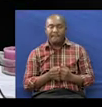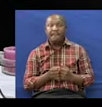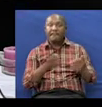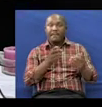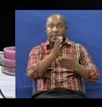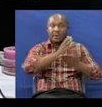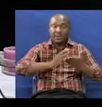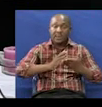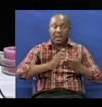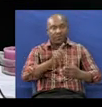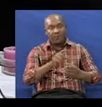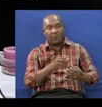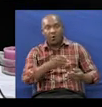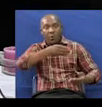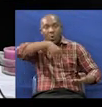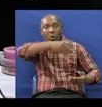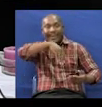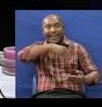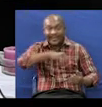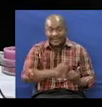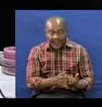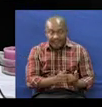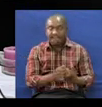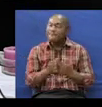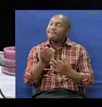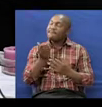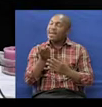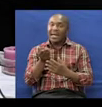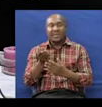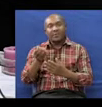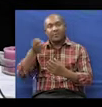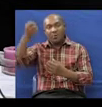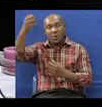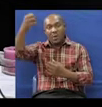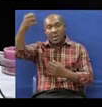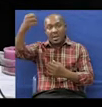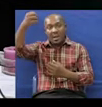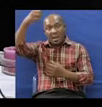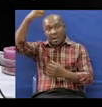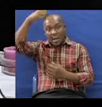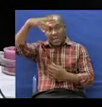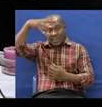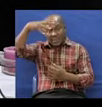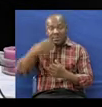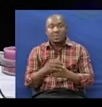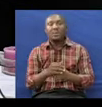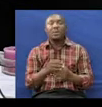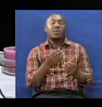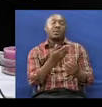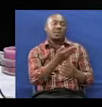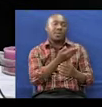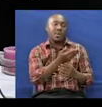Some of them are used for cooking purpose, others are used for lighting, and others are used